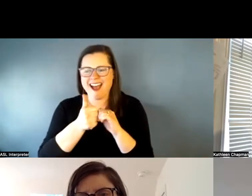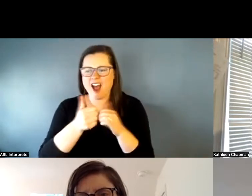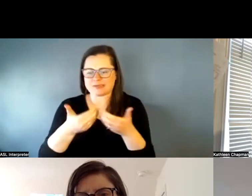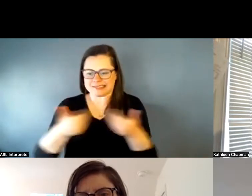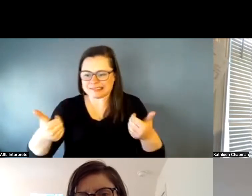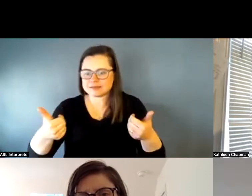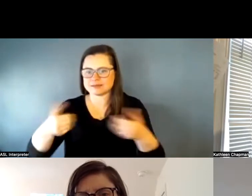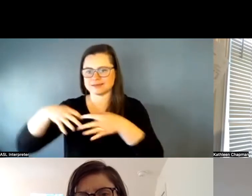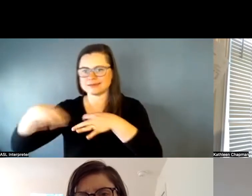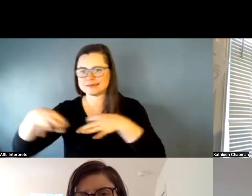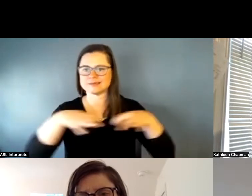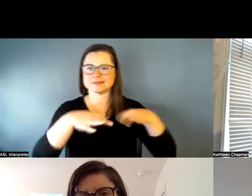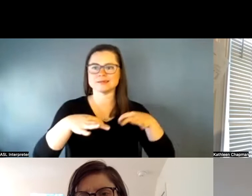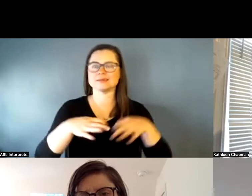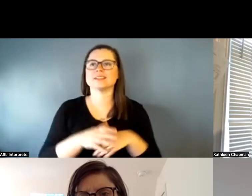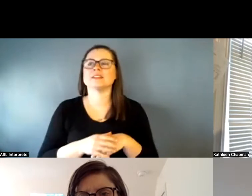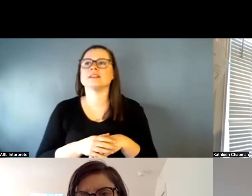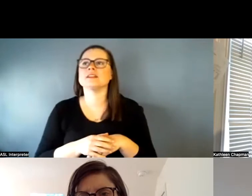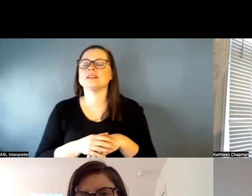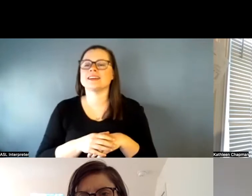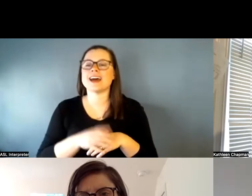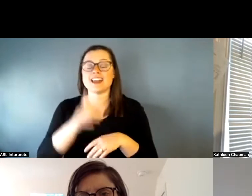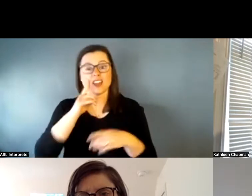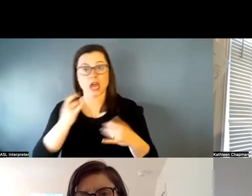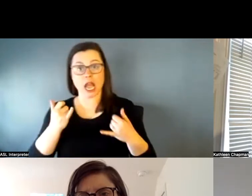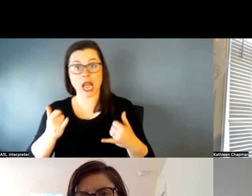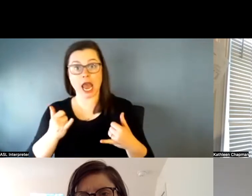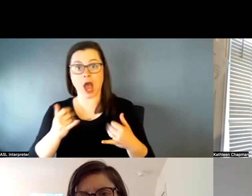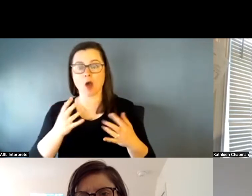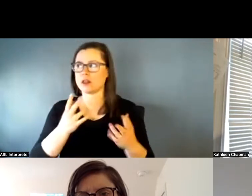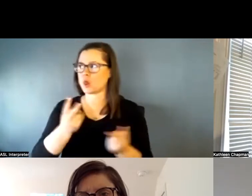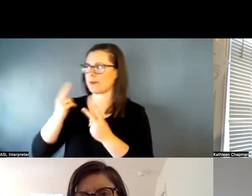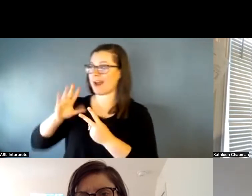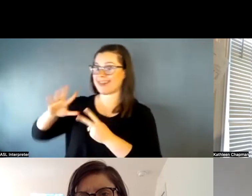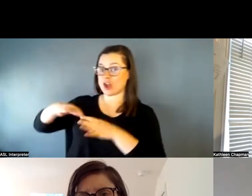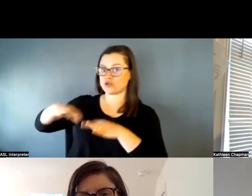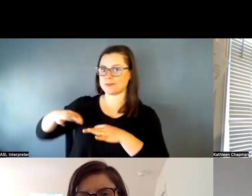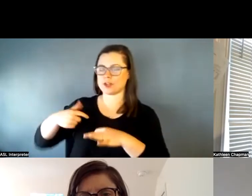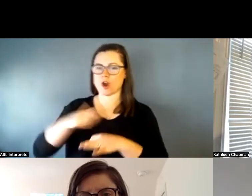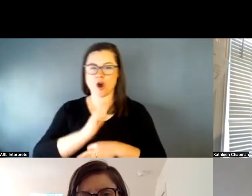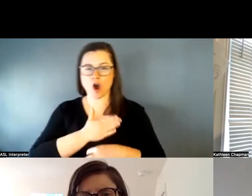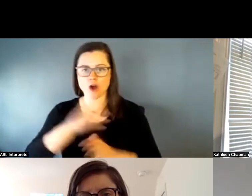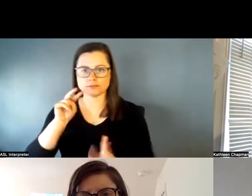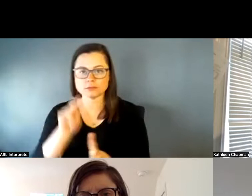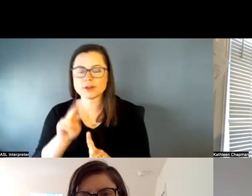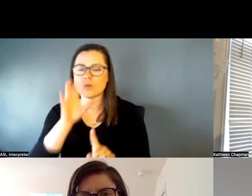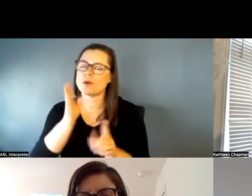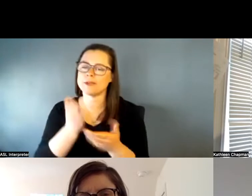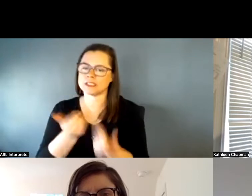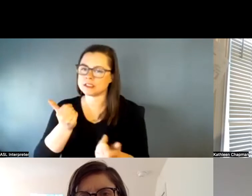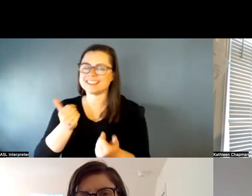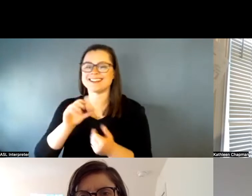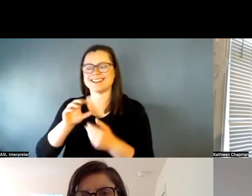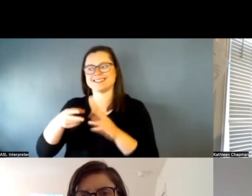are we would disagree at the day of talking about civilization and savagery. And I